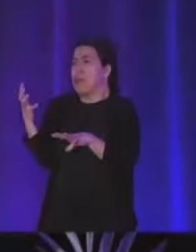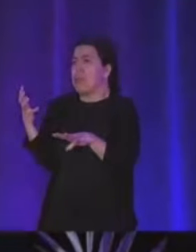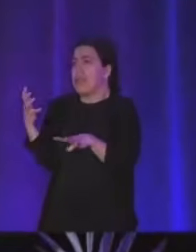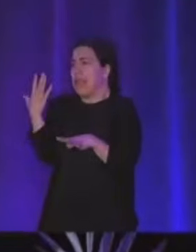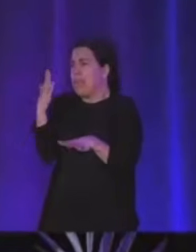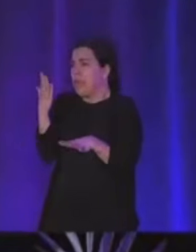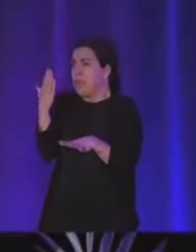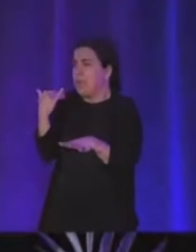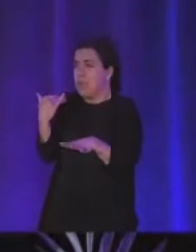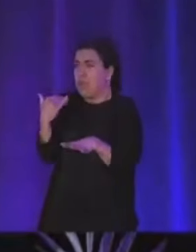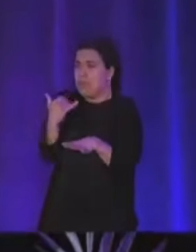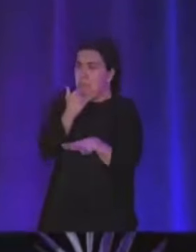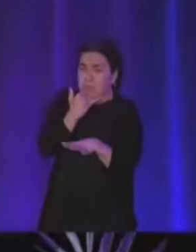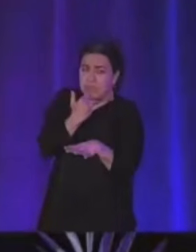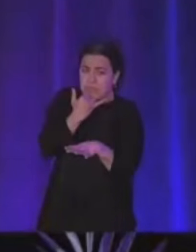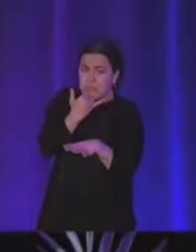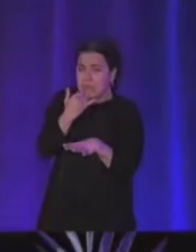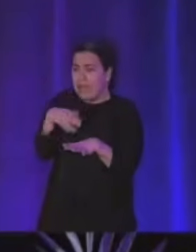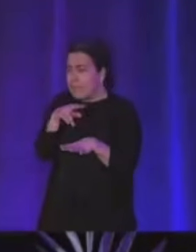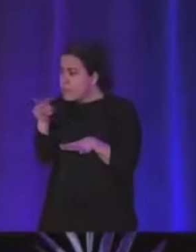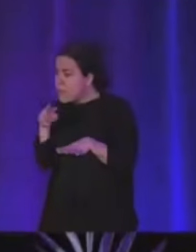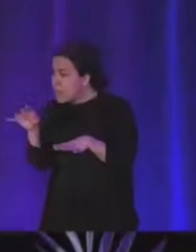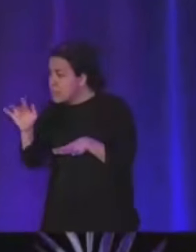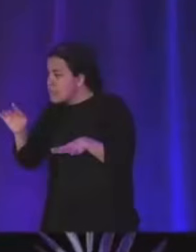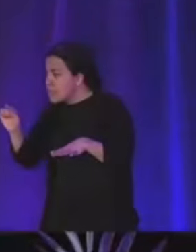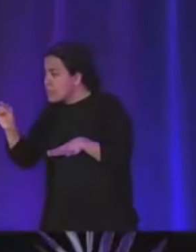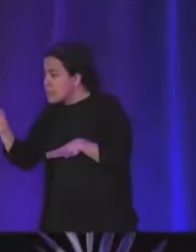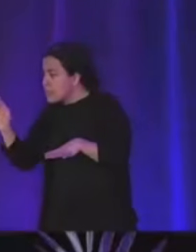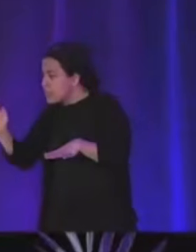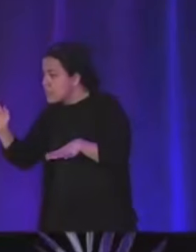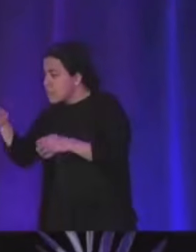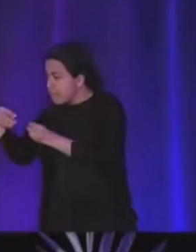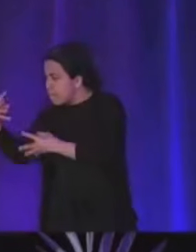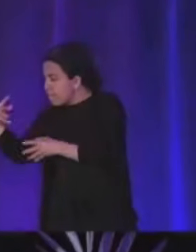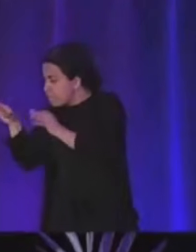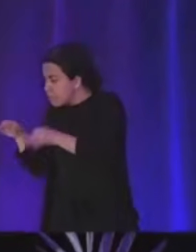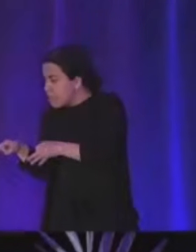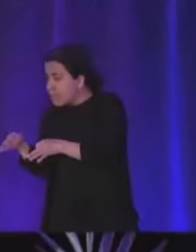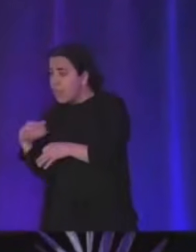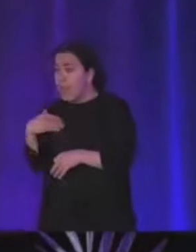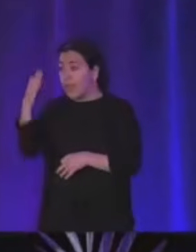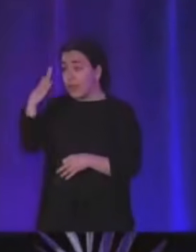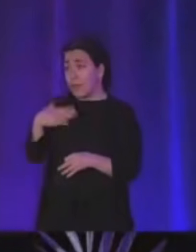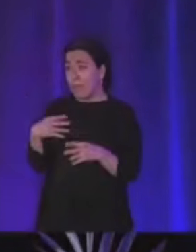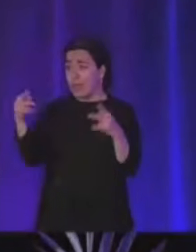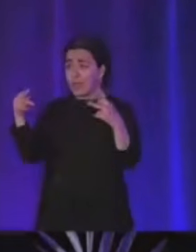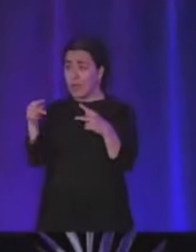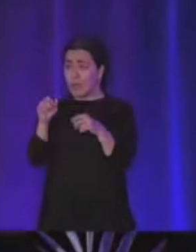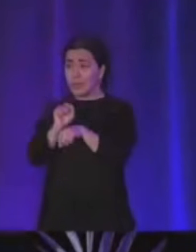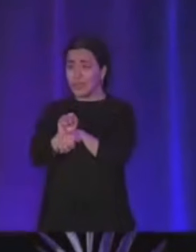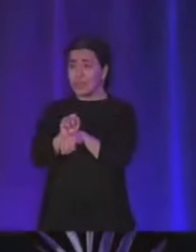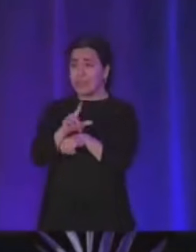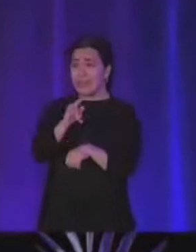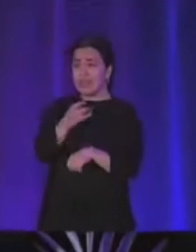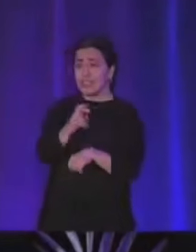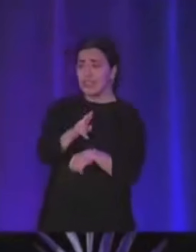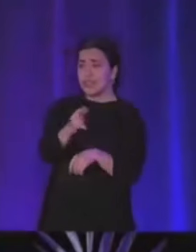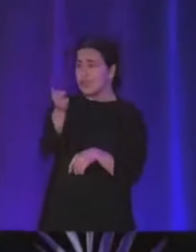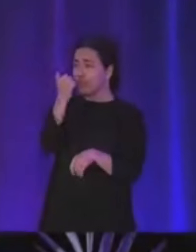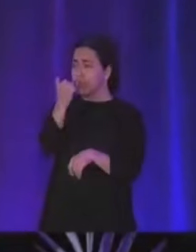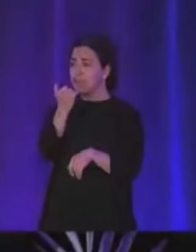out. And doubt, I know my code works. The linter is stupid and wrong. I'm just going to ignore it.